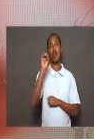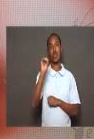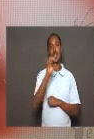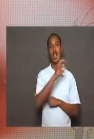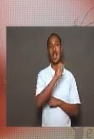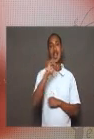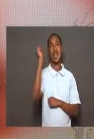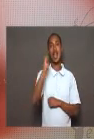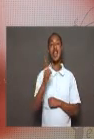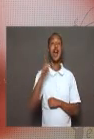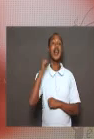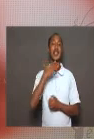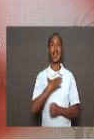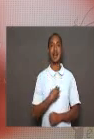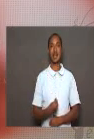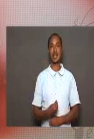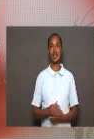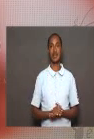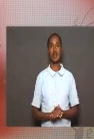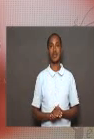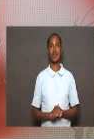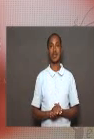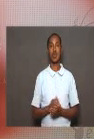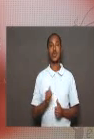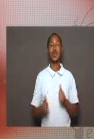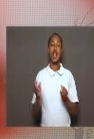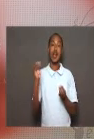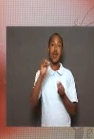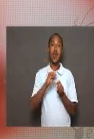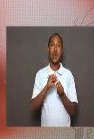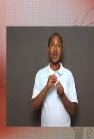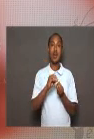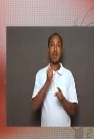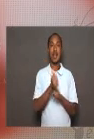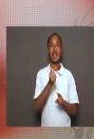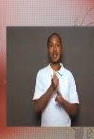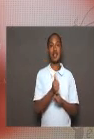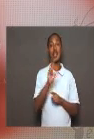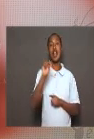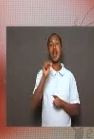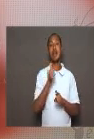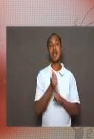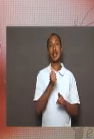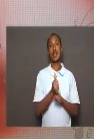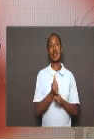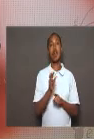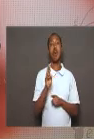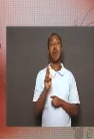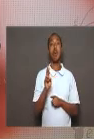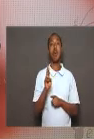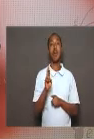and any other element, which could include metals, nonmetals,